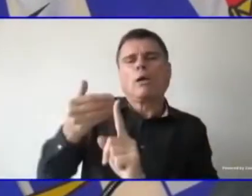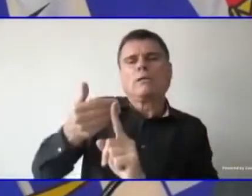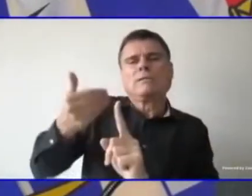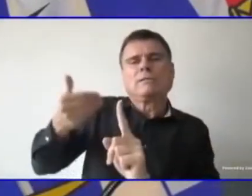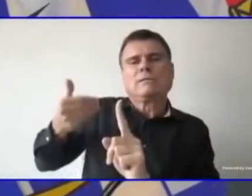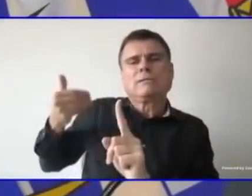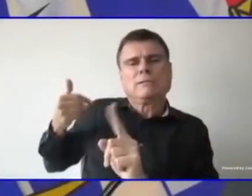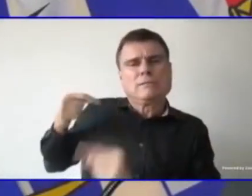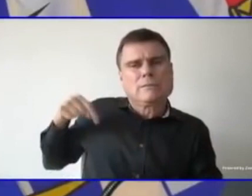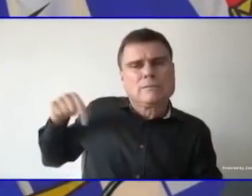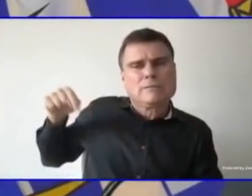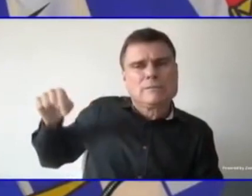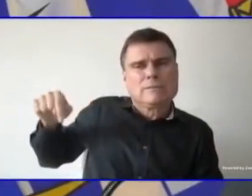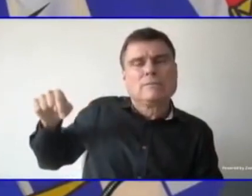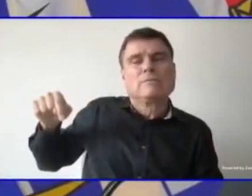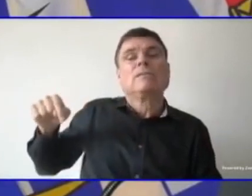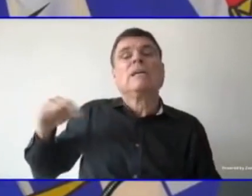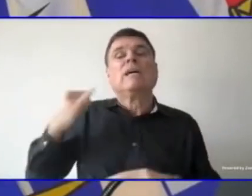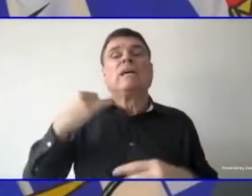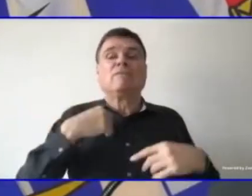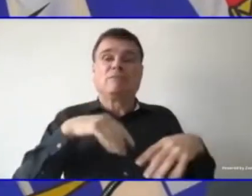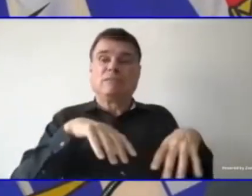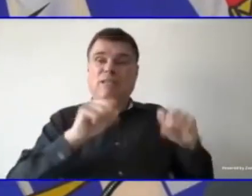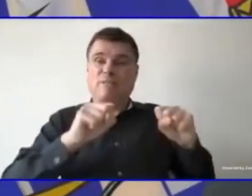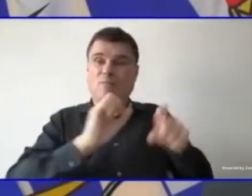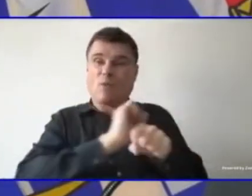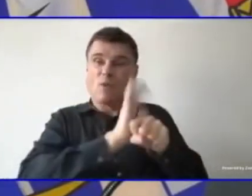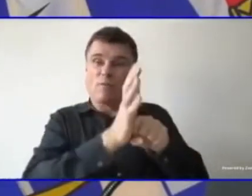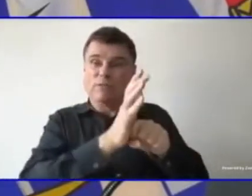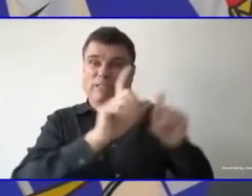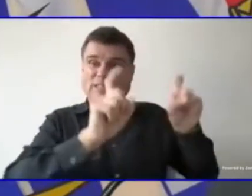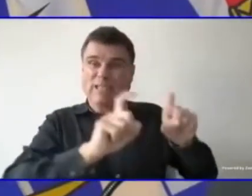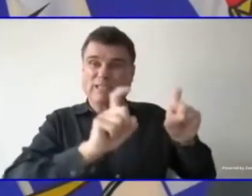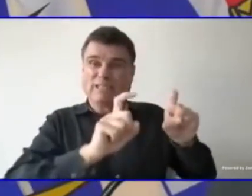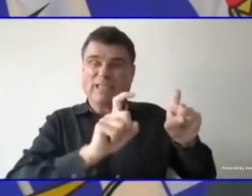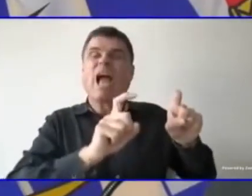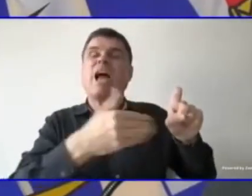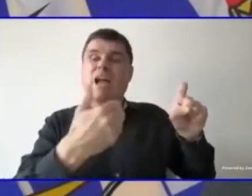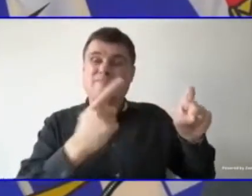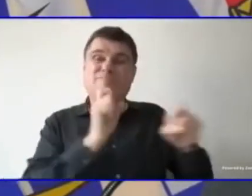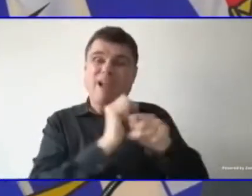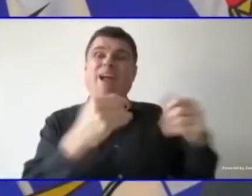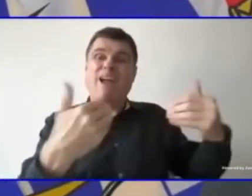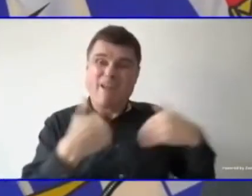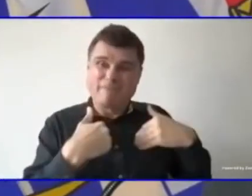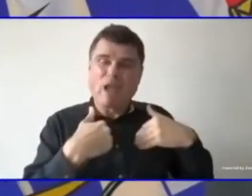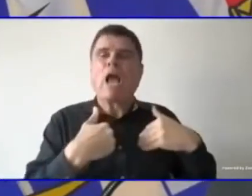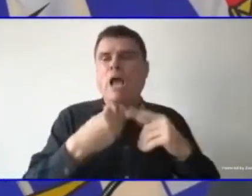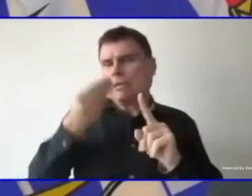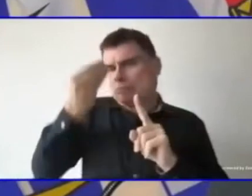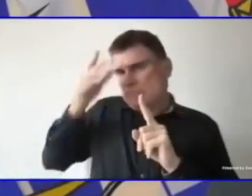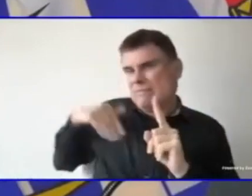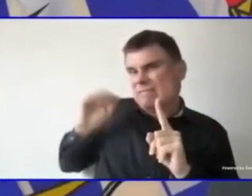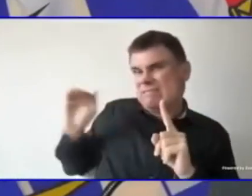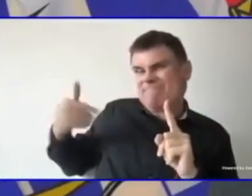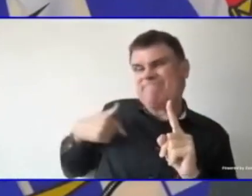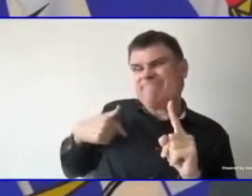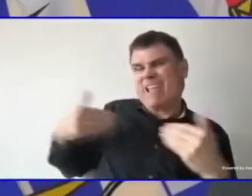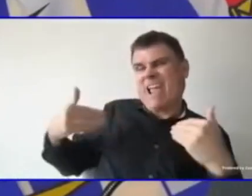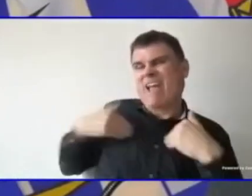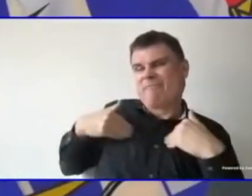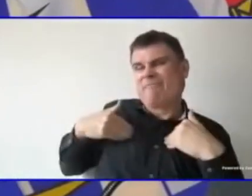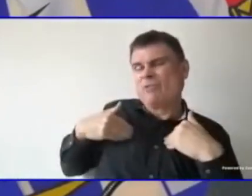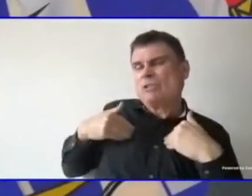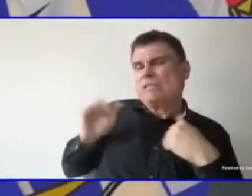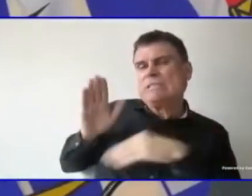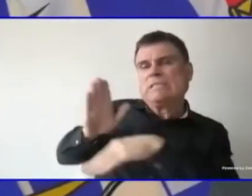for COVID-19. In addition, our testing centres are at their maximum capacity. We did over 20,000